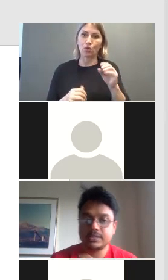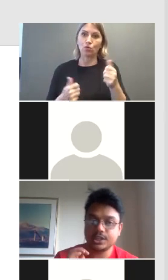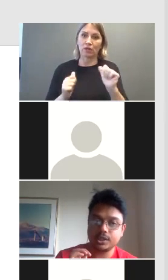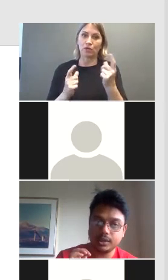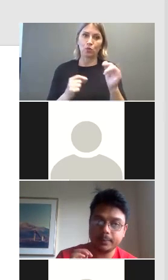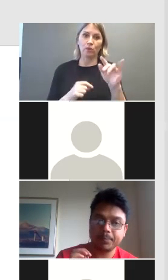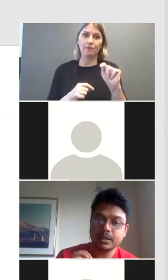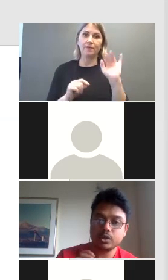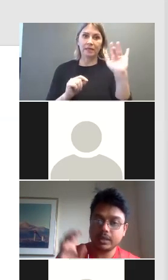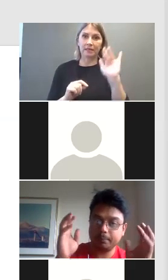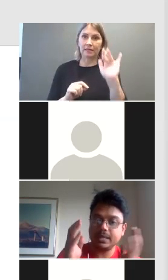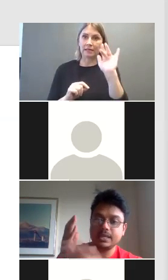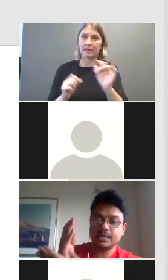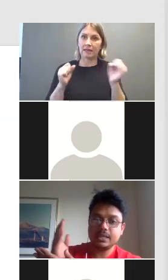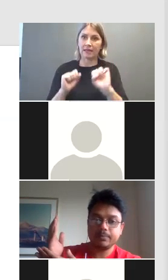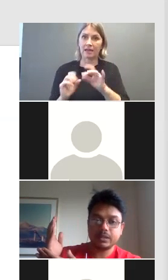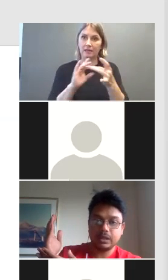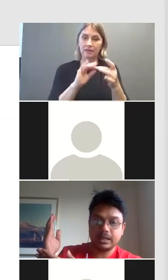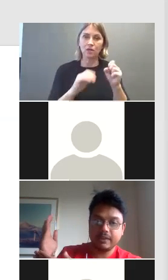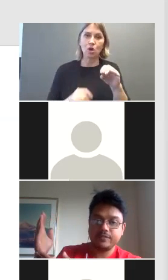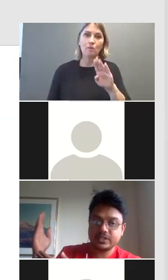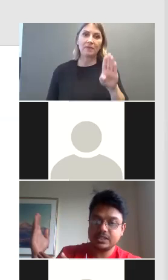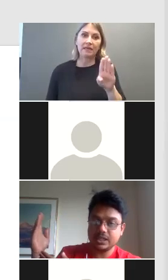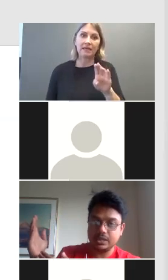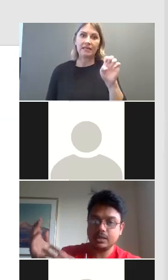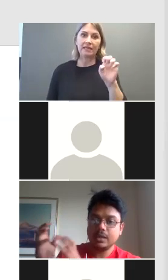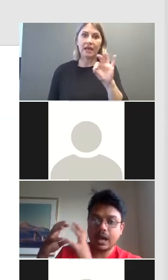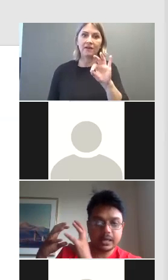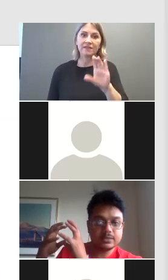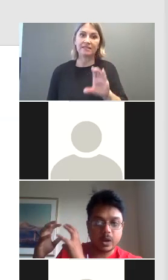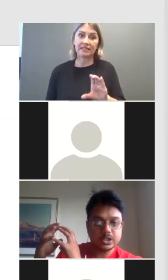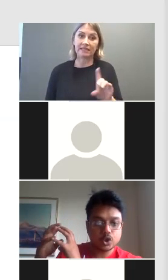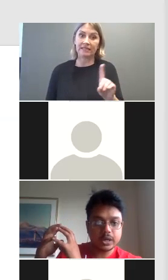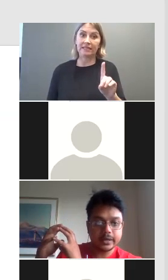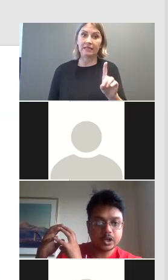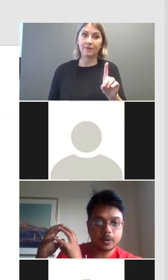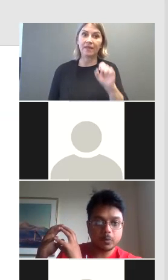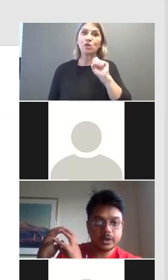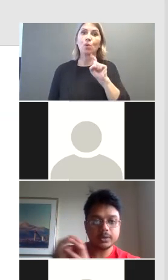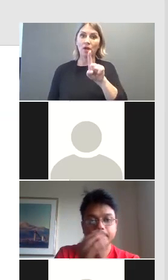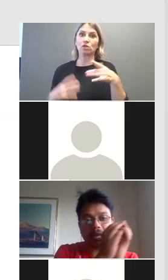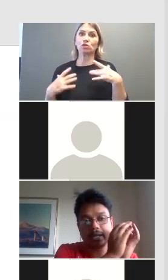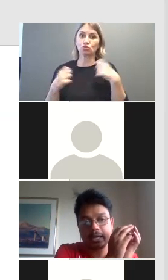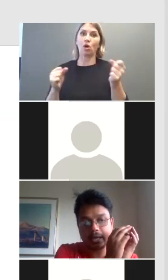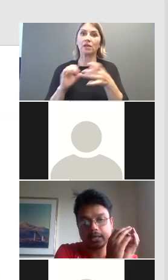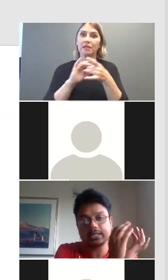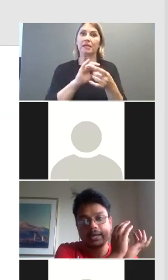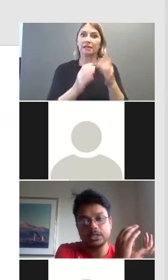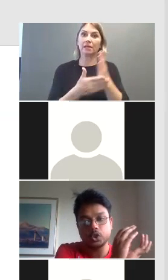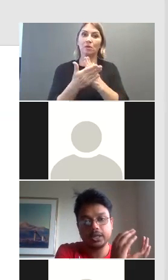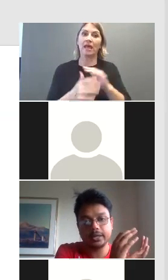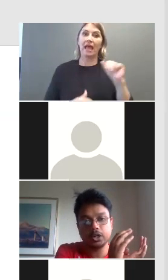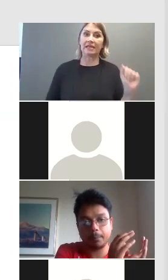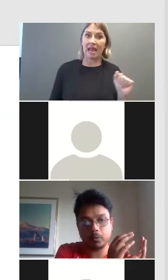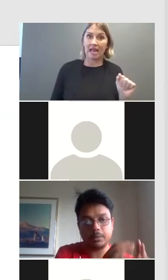this section here. So B, E, F, C, D is one strongly connected component, and A is